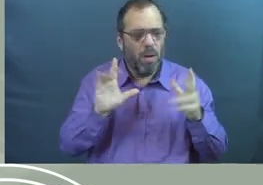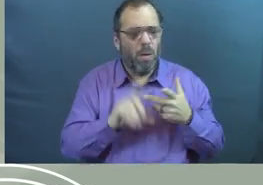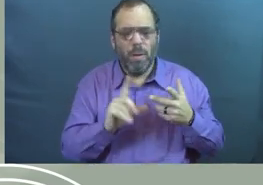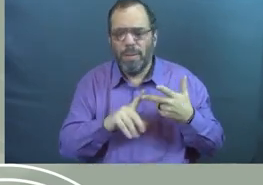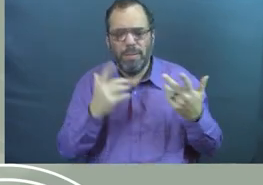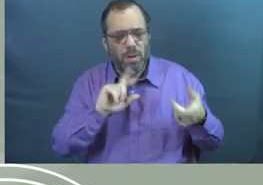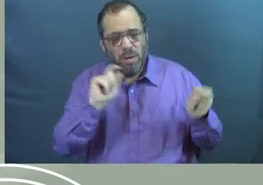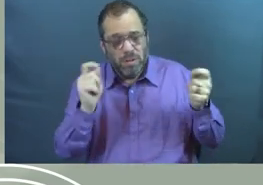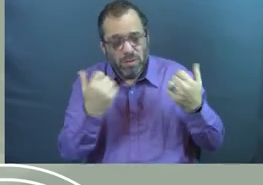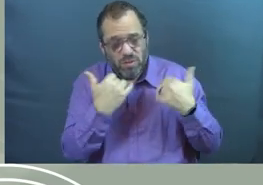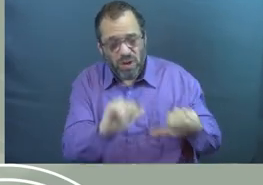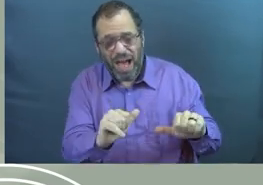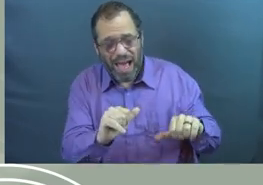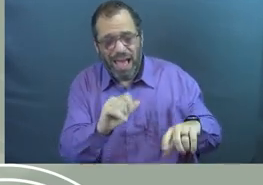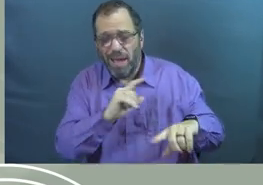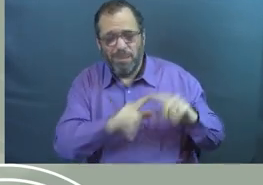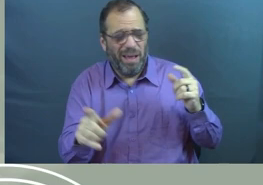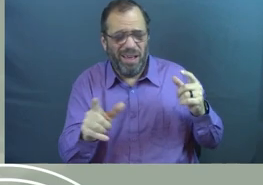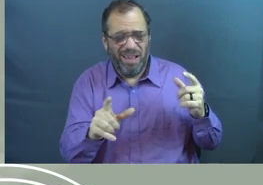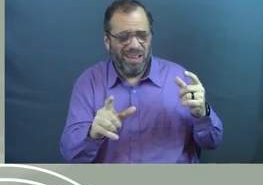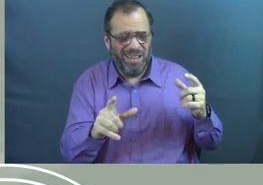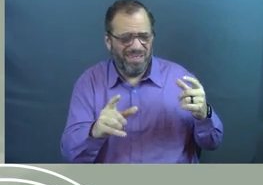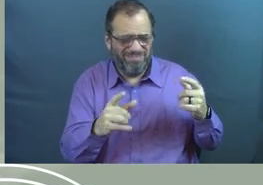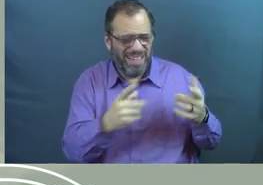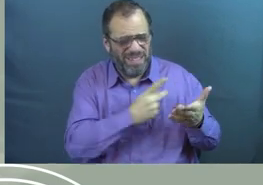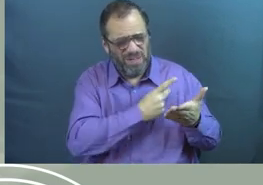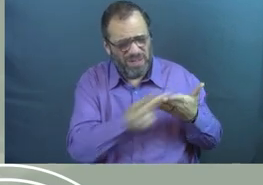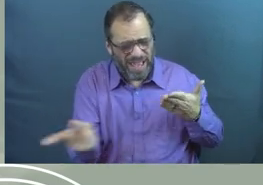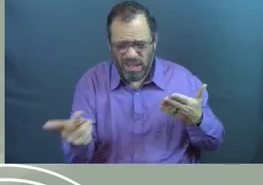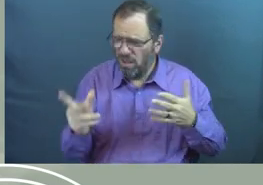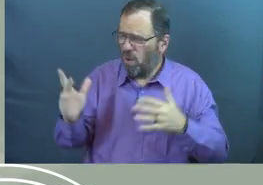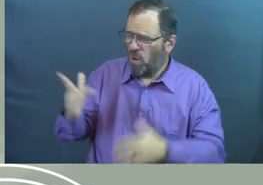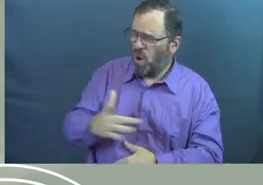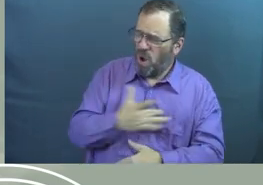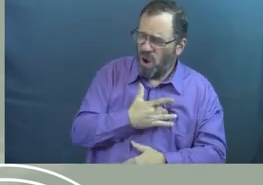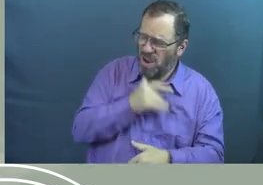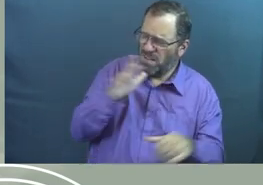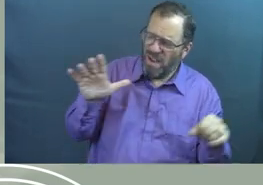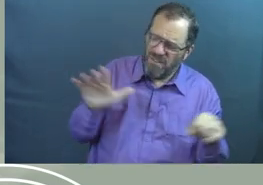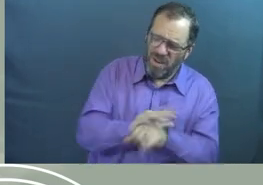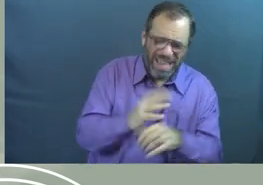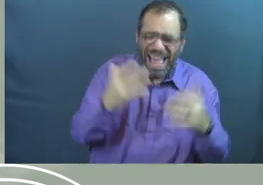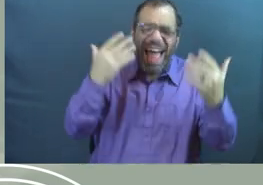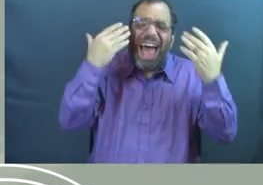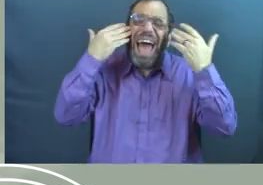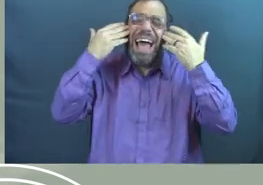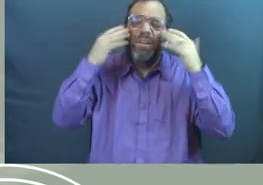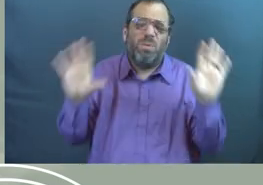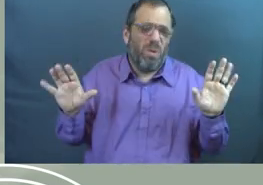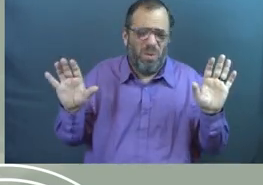God, maybe we've tried before, God, but it doesn't feel like it's worked. Maybe our heart wasn't fully in it. I don't know.